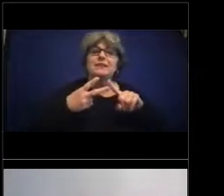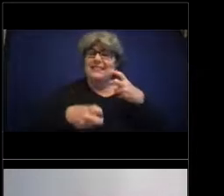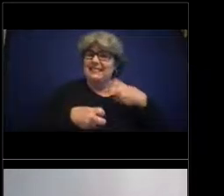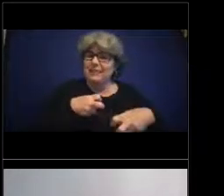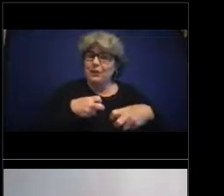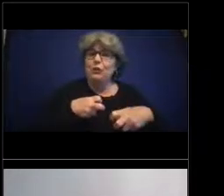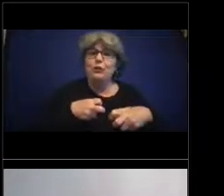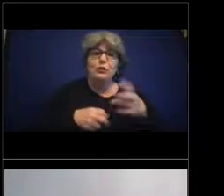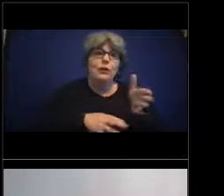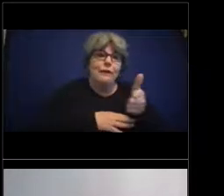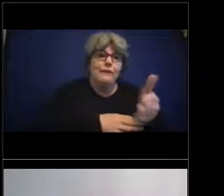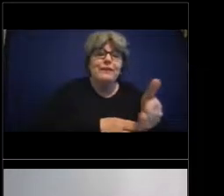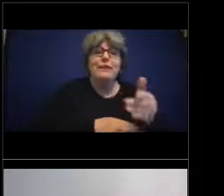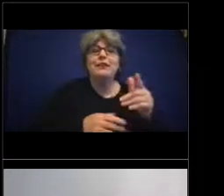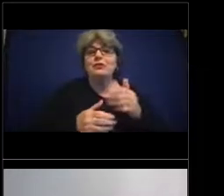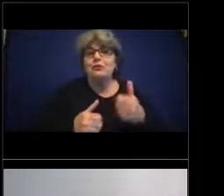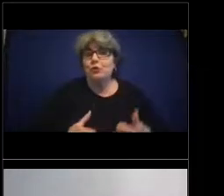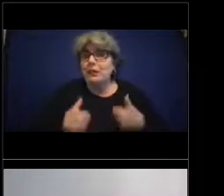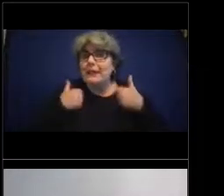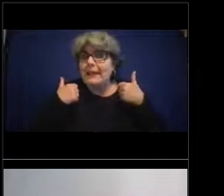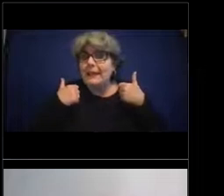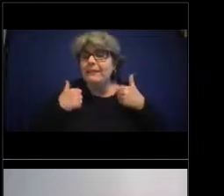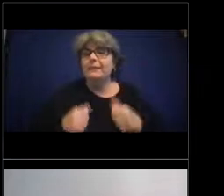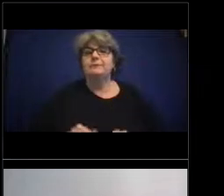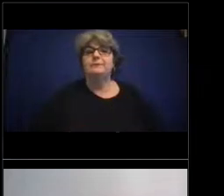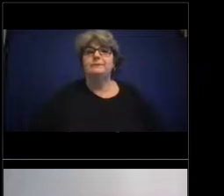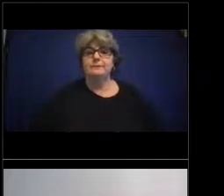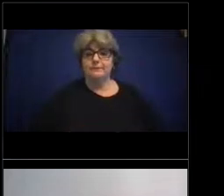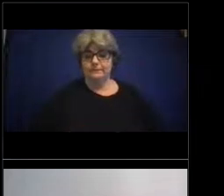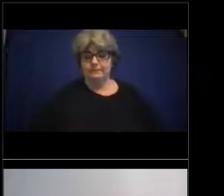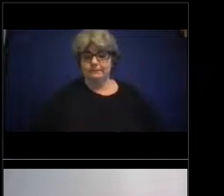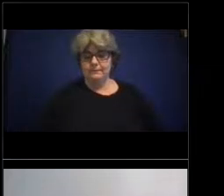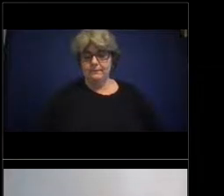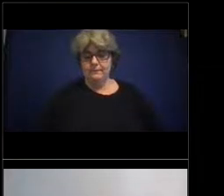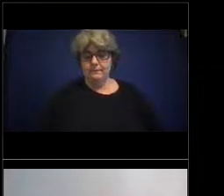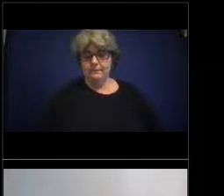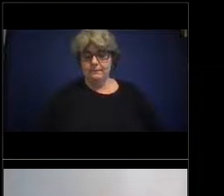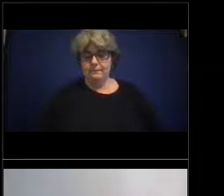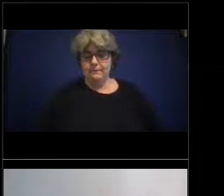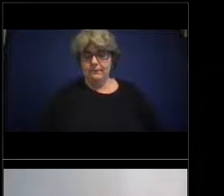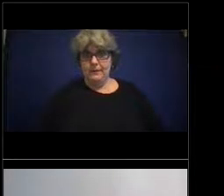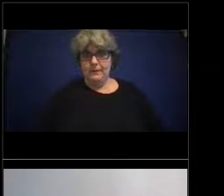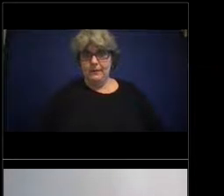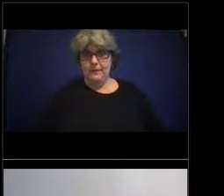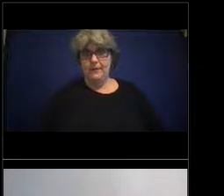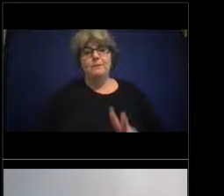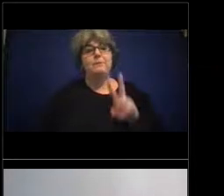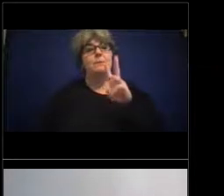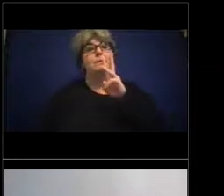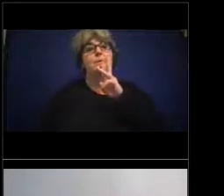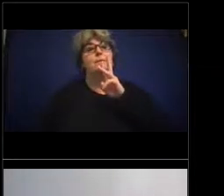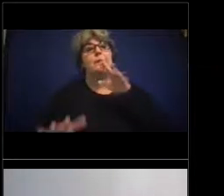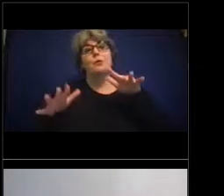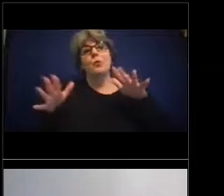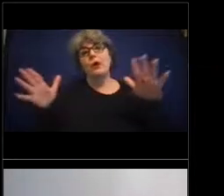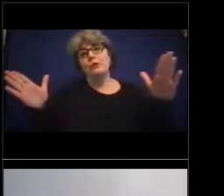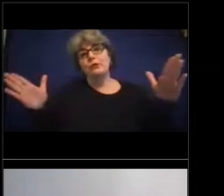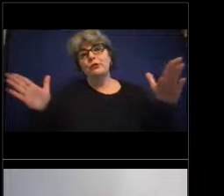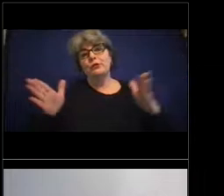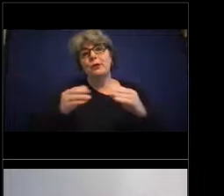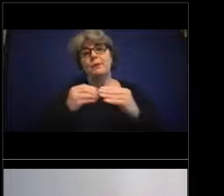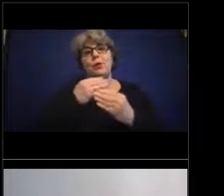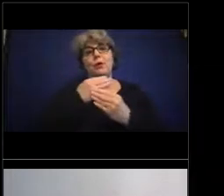kind of fish or aquatic life to live in there. But as the sea, as it's shrinking, as this lake is shrinking, more and more of the beach is